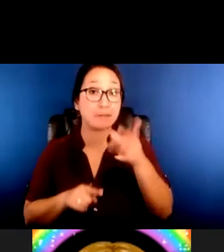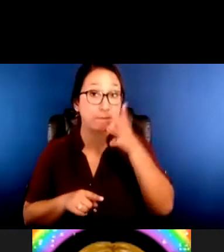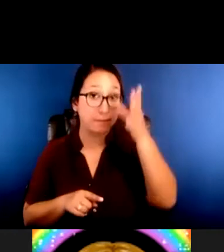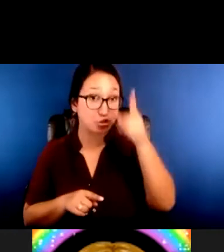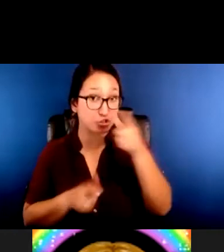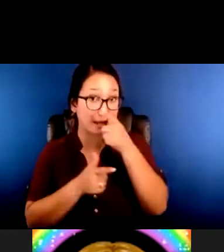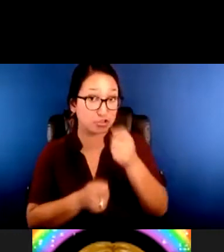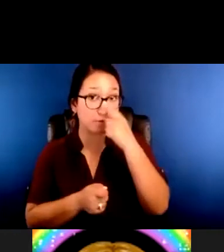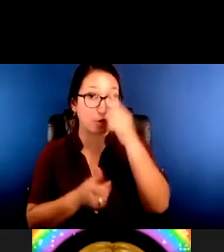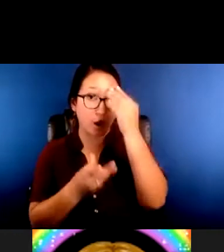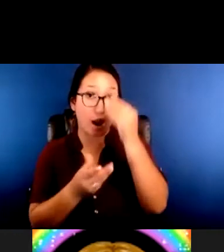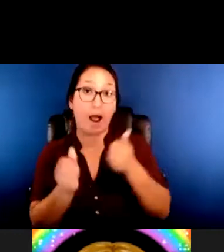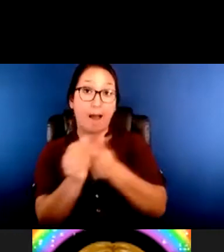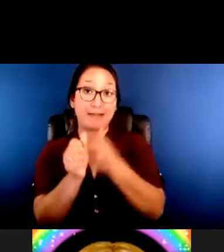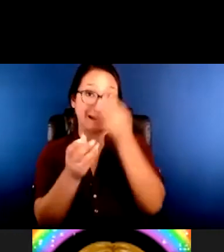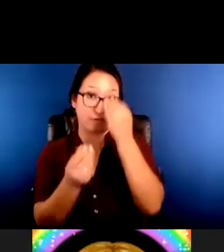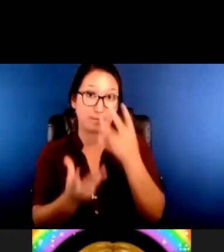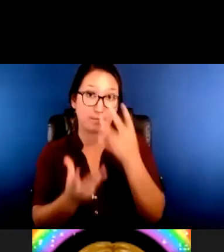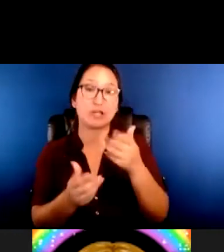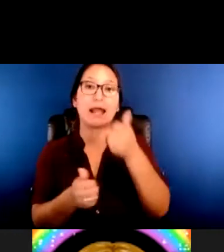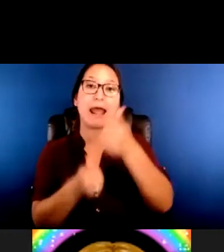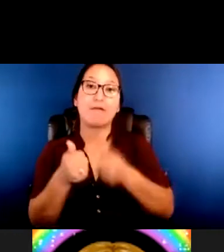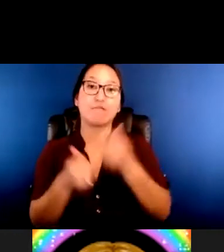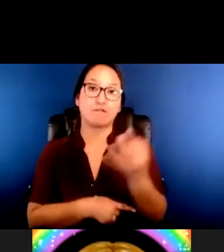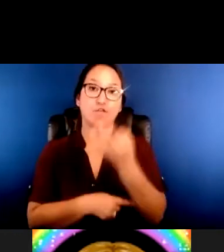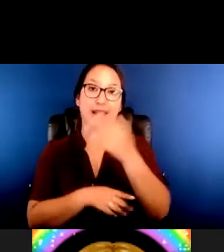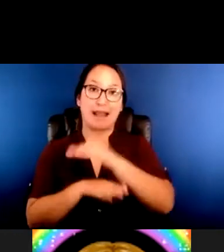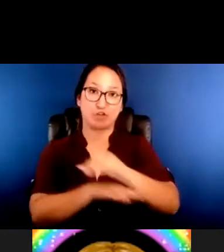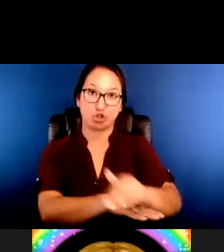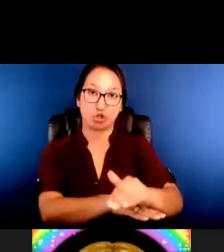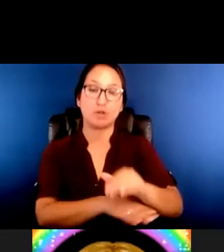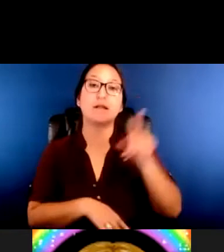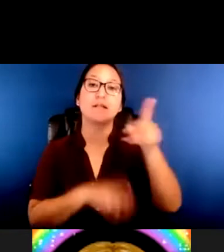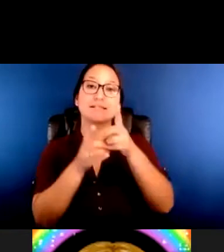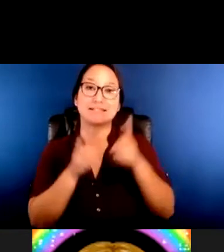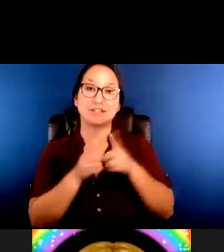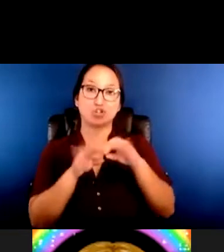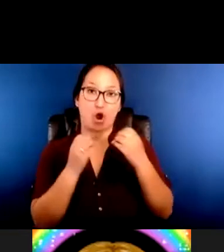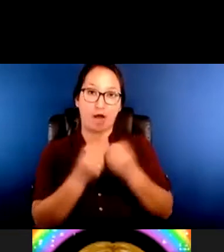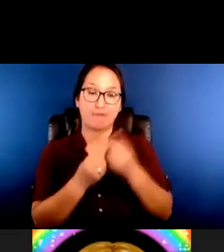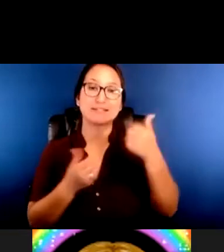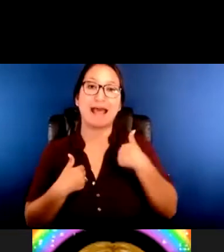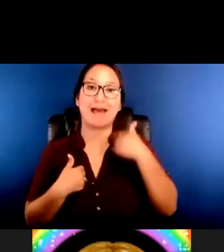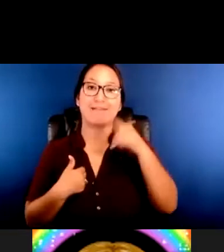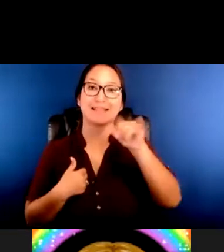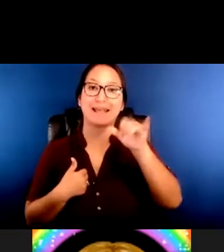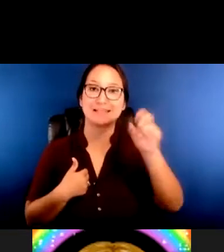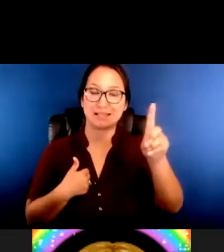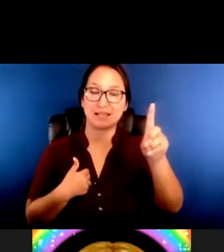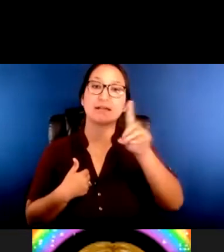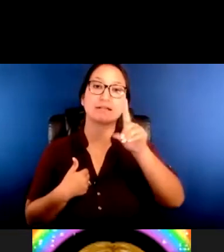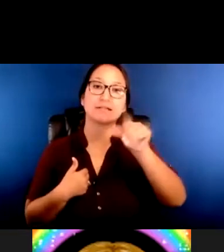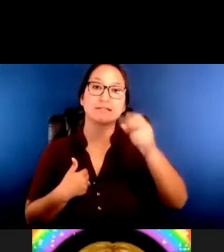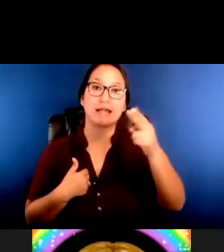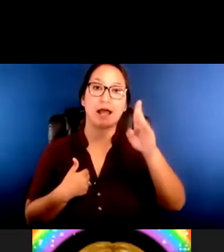every Friday at noon, the district office has the Leander ISD COVID dashboard. They update it every Friday at noontime,